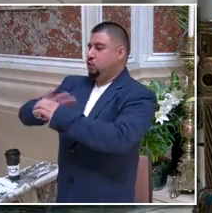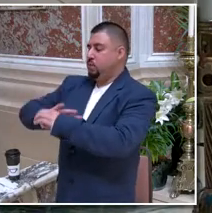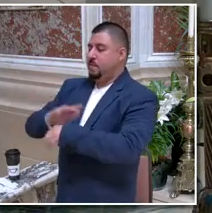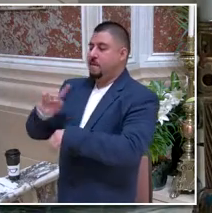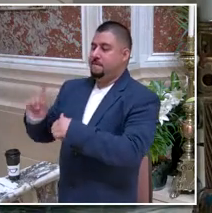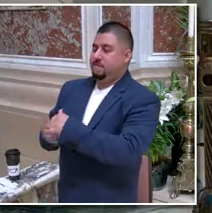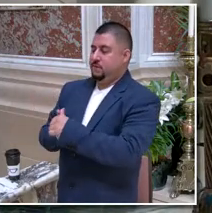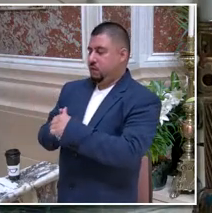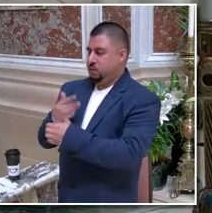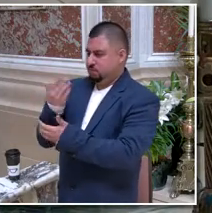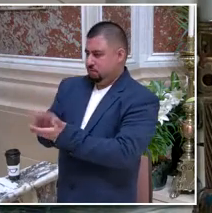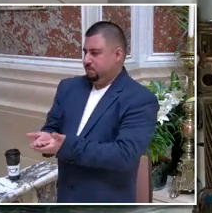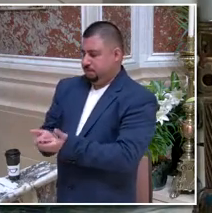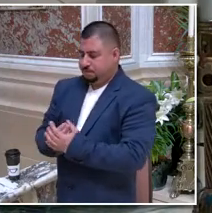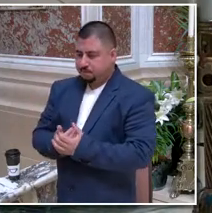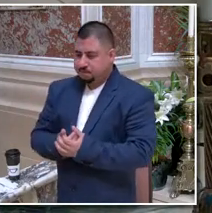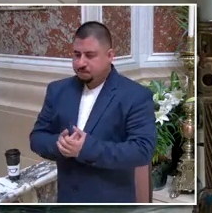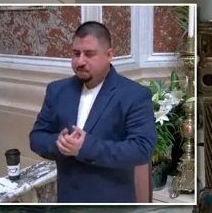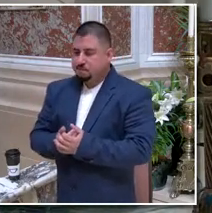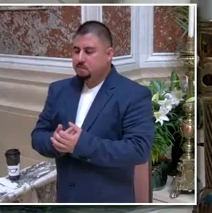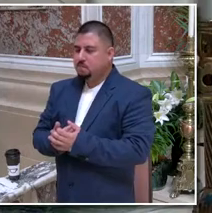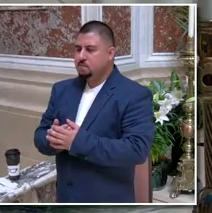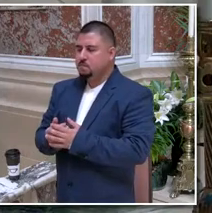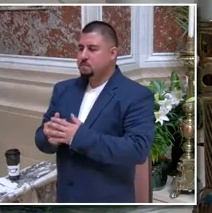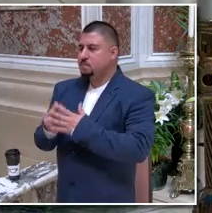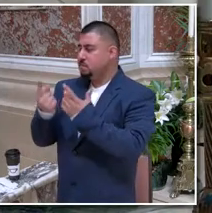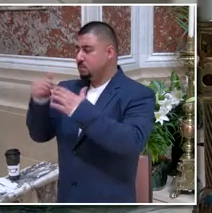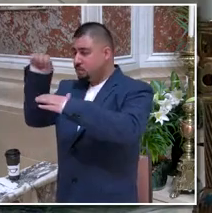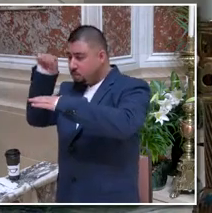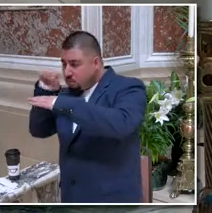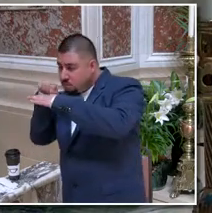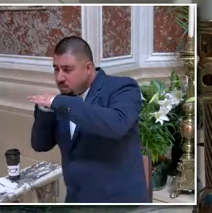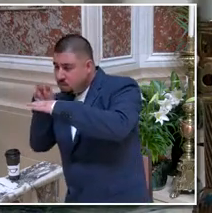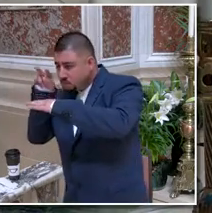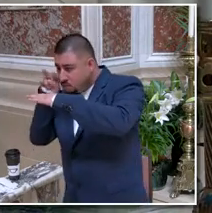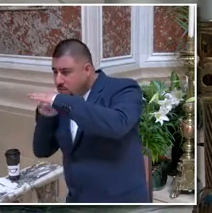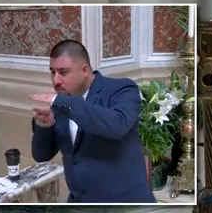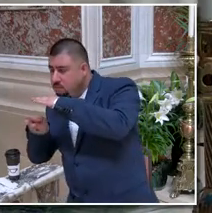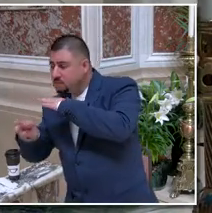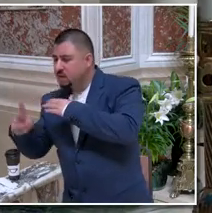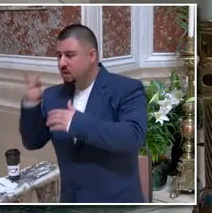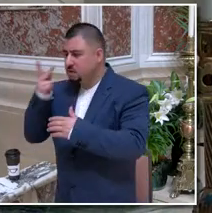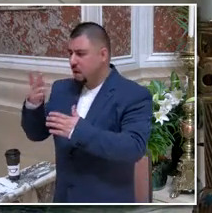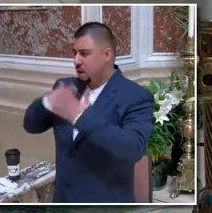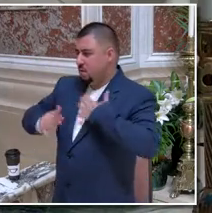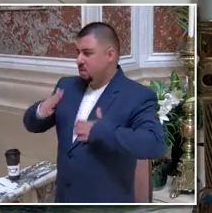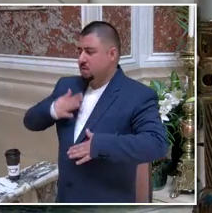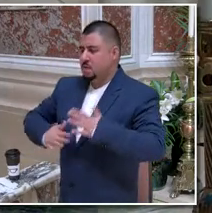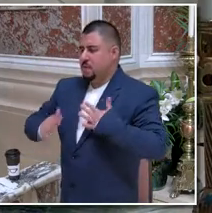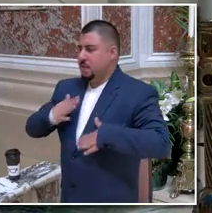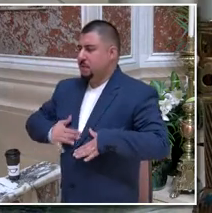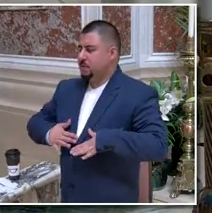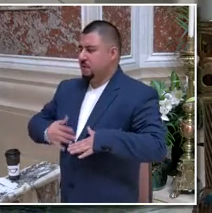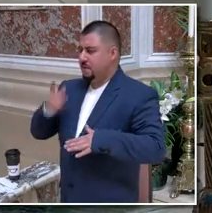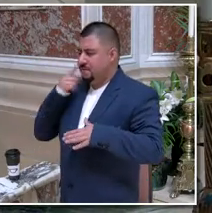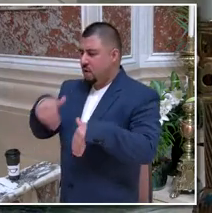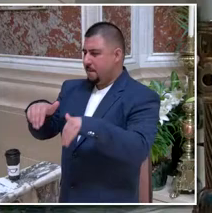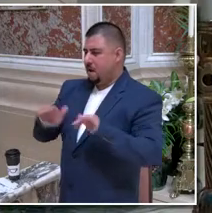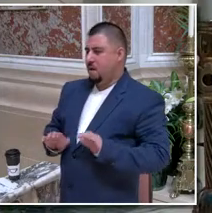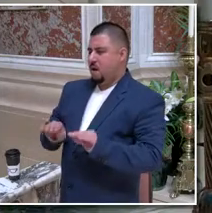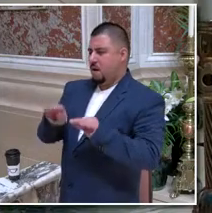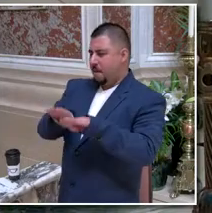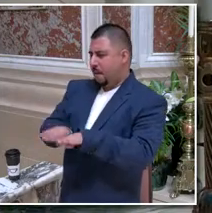first. He bent down and saw the burial cloths there, but did not go